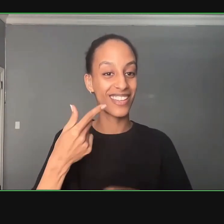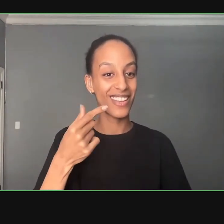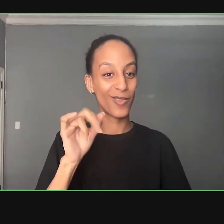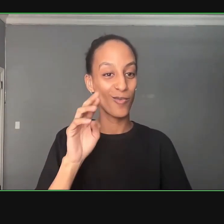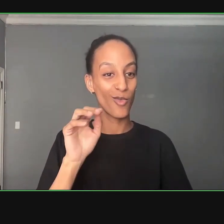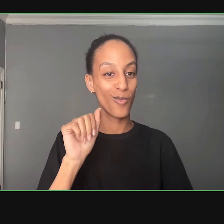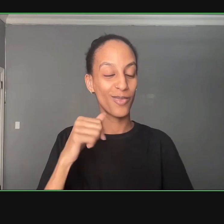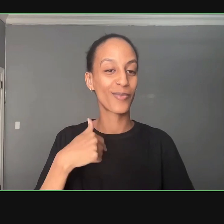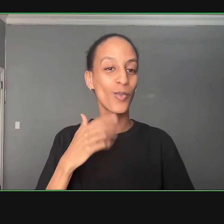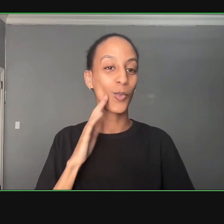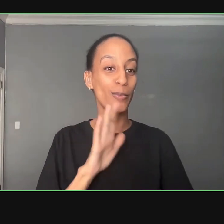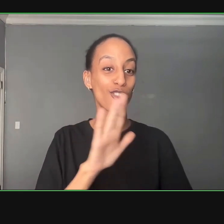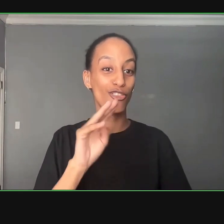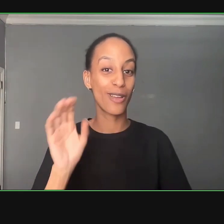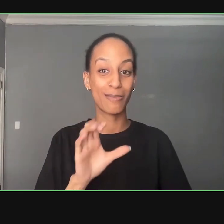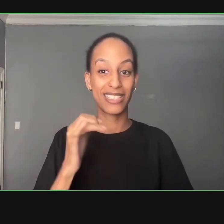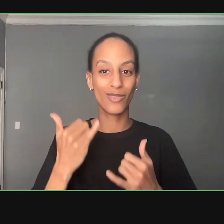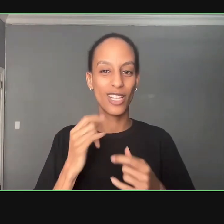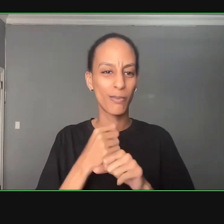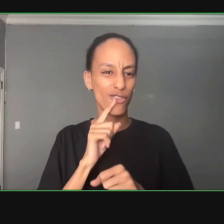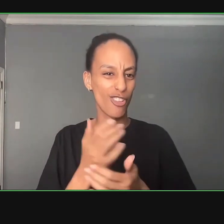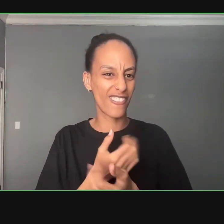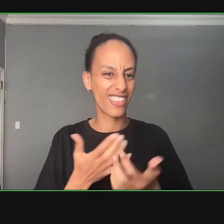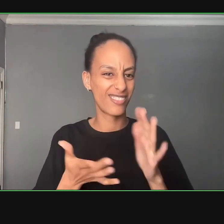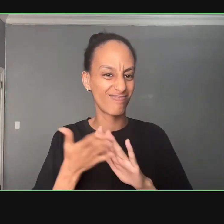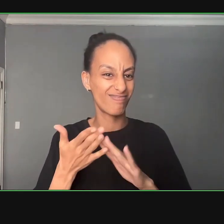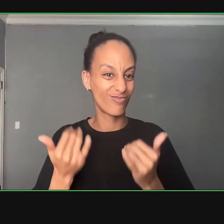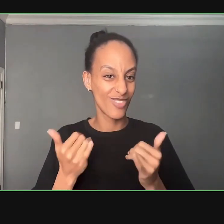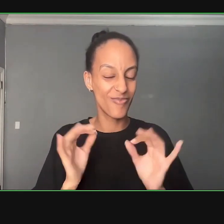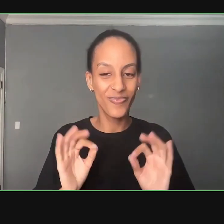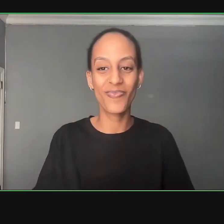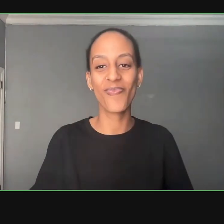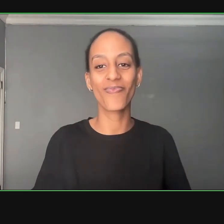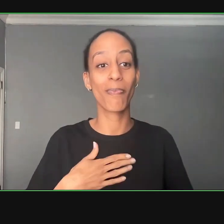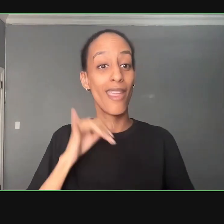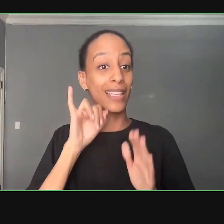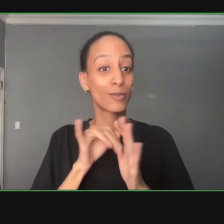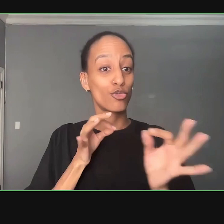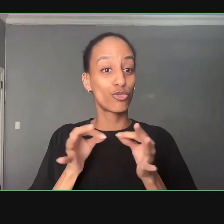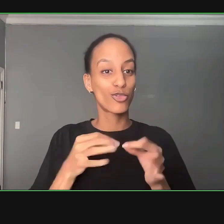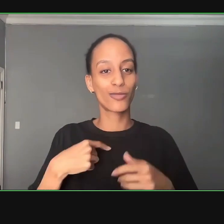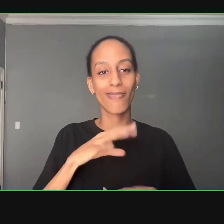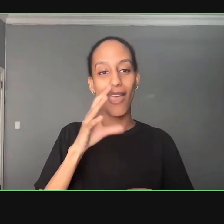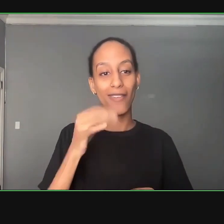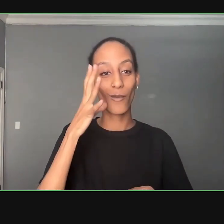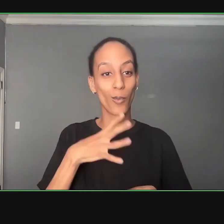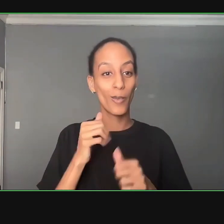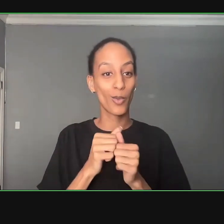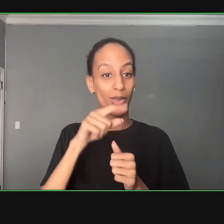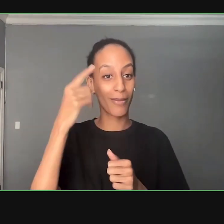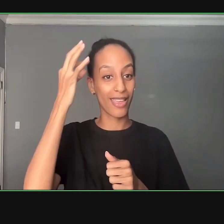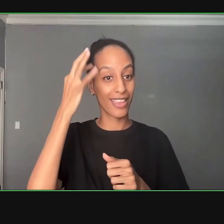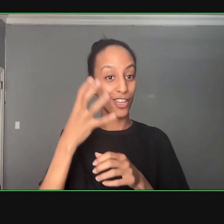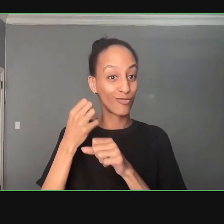Jerma, and I will be your MC today, ensuring that everything is running well behind the scenes. To describe myself, I am